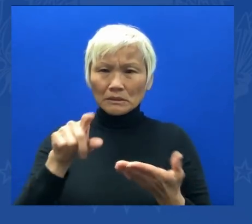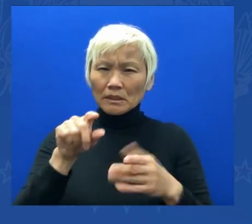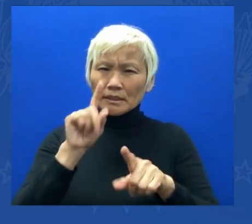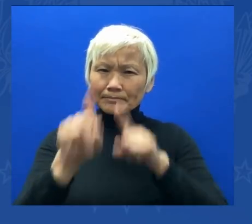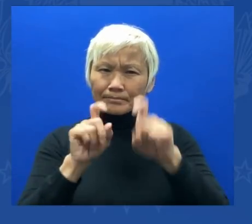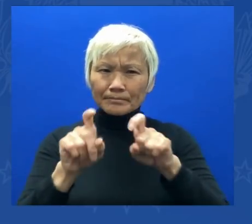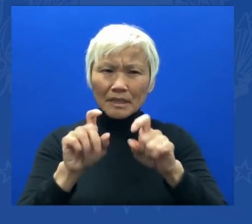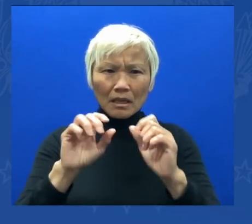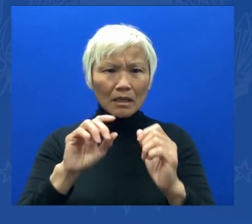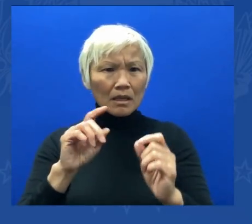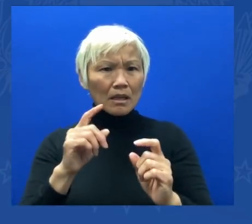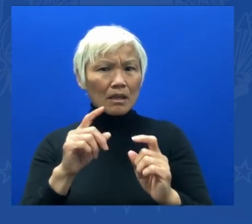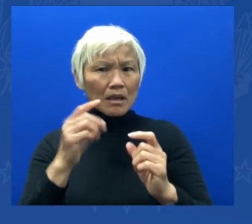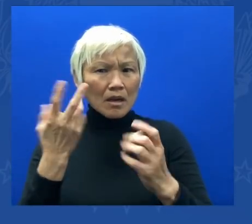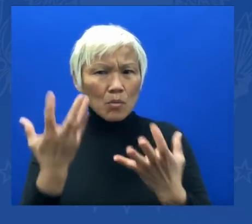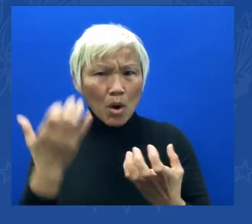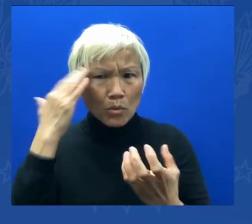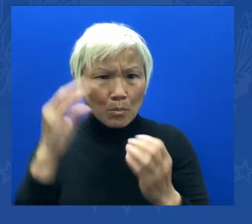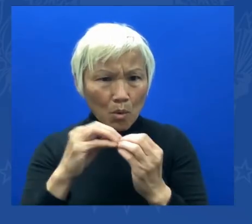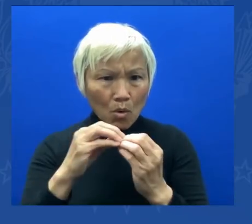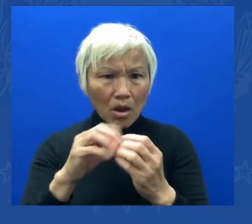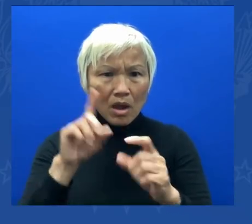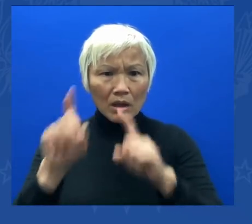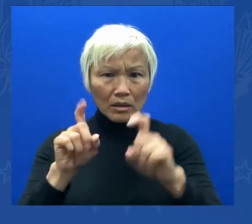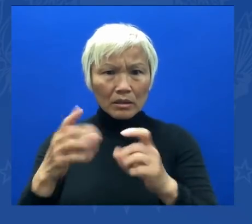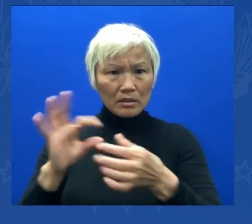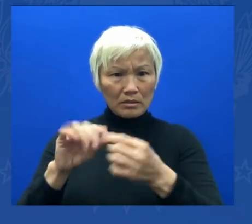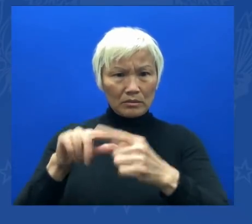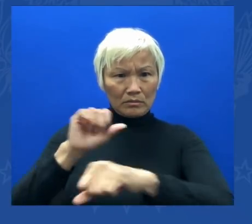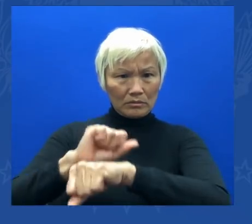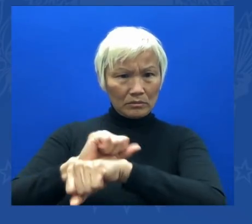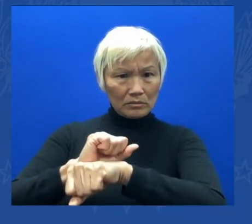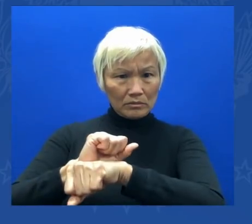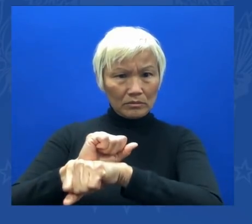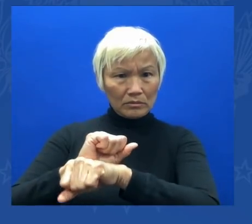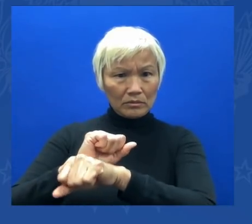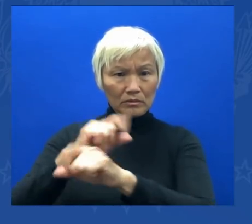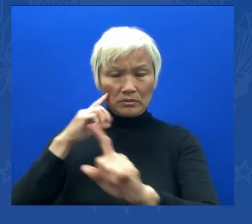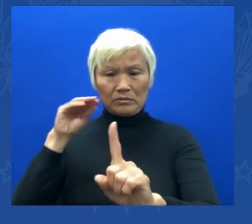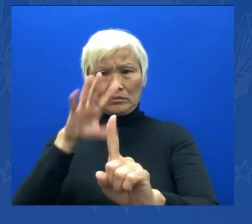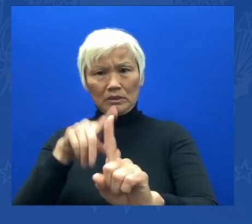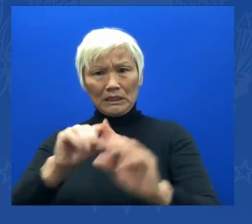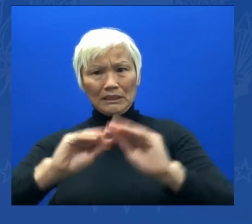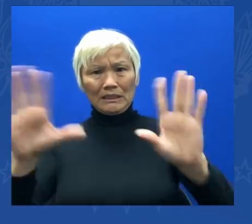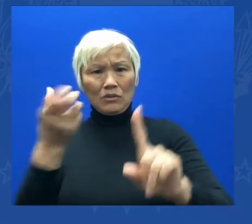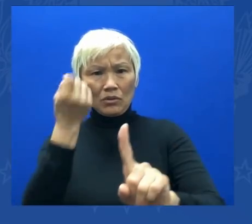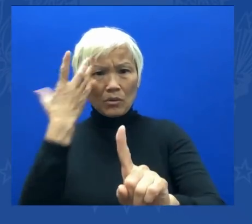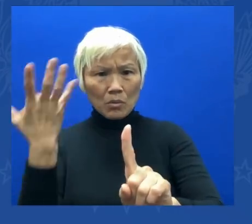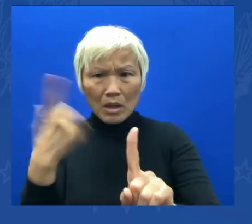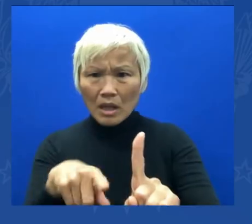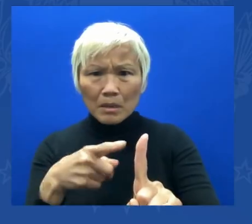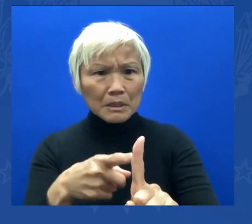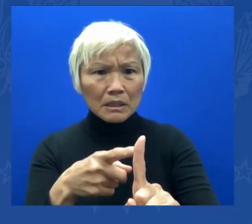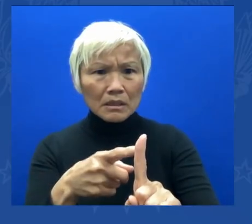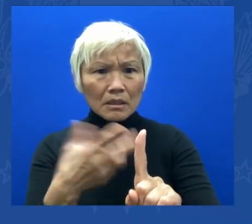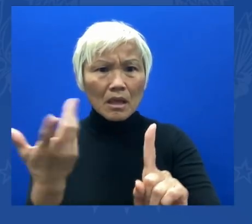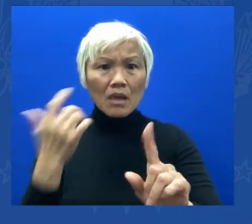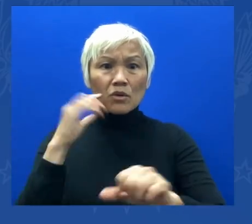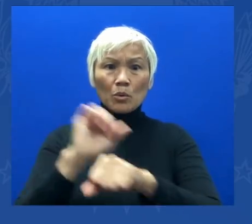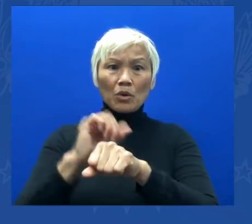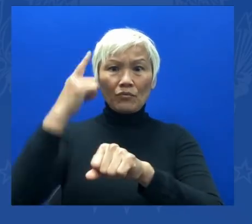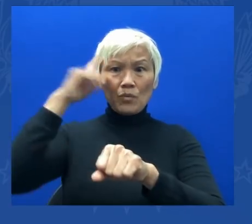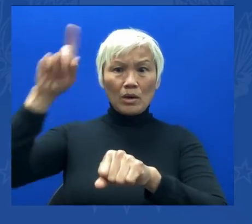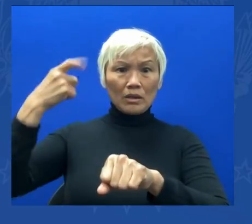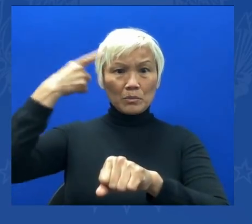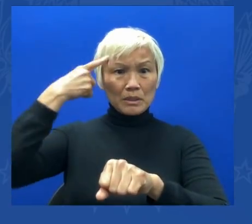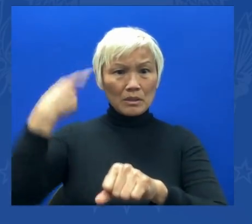and lies, and bringing accountability to officials at every level of our government. We gather here tonight to honor that work